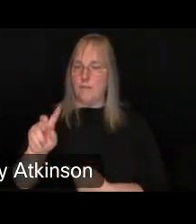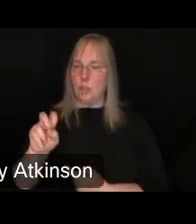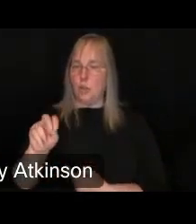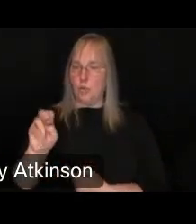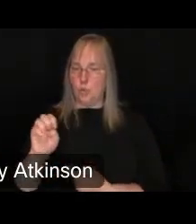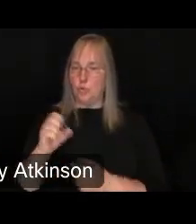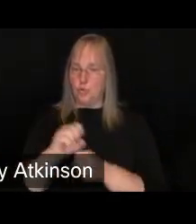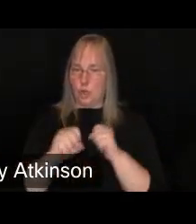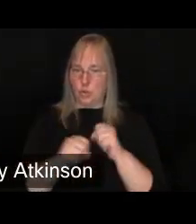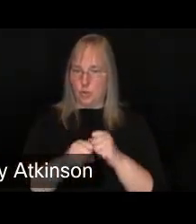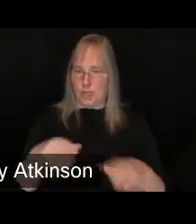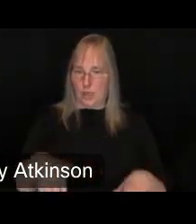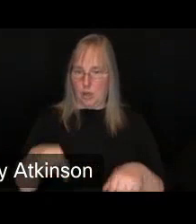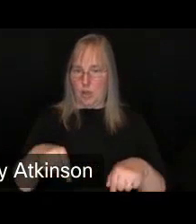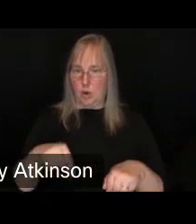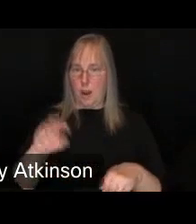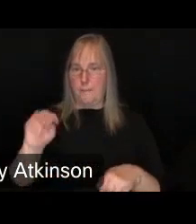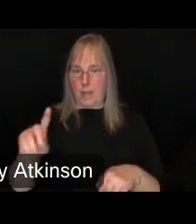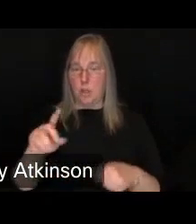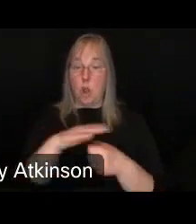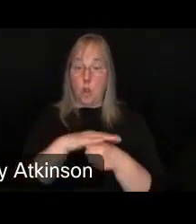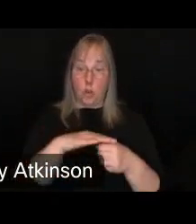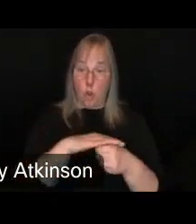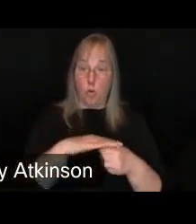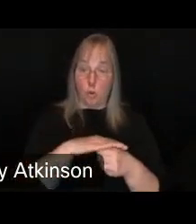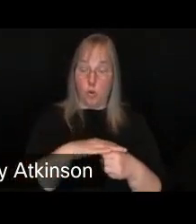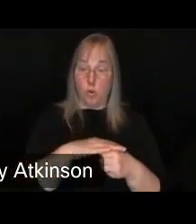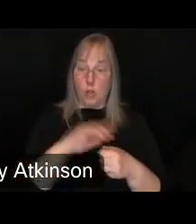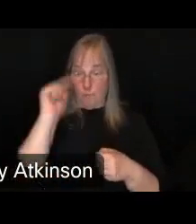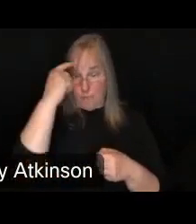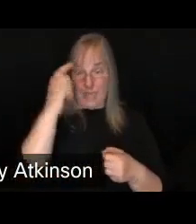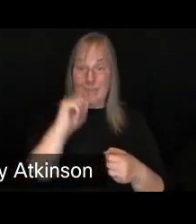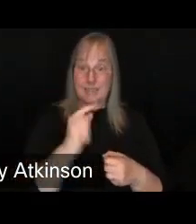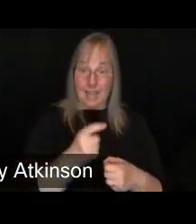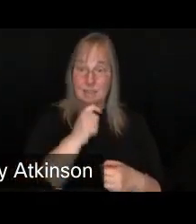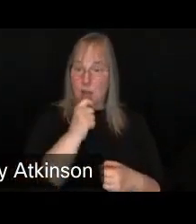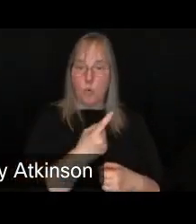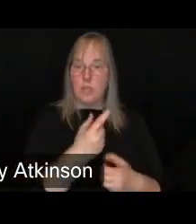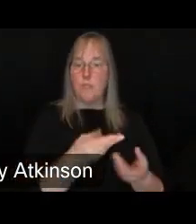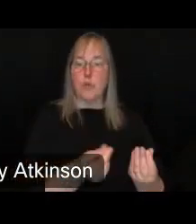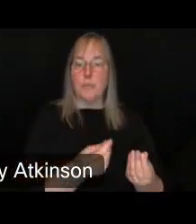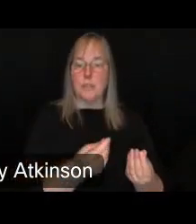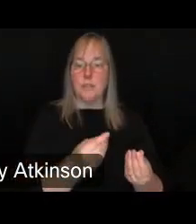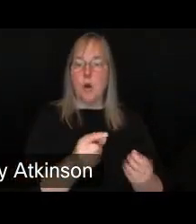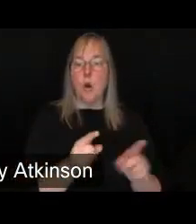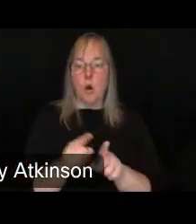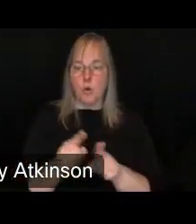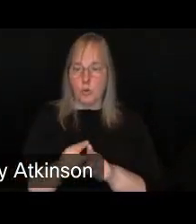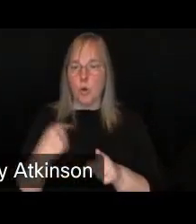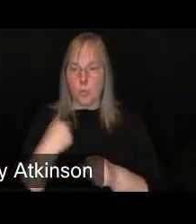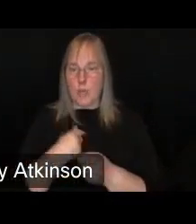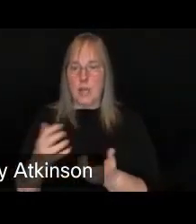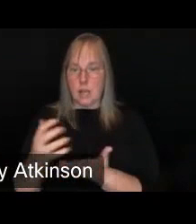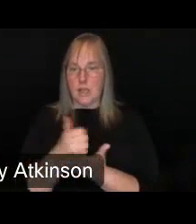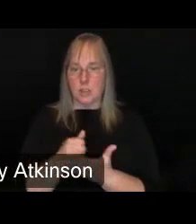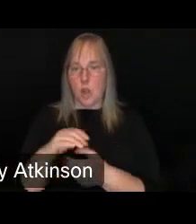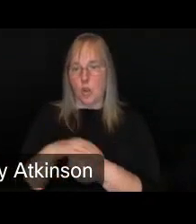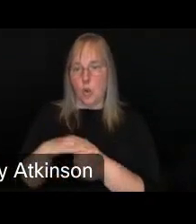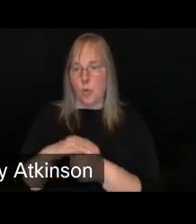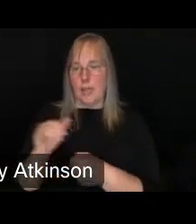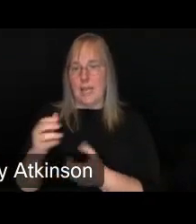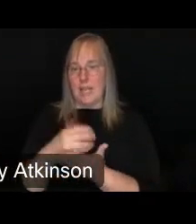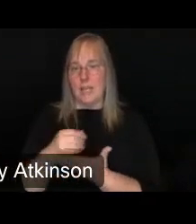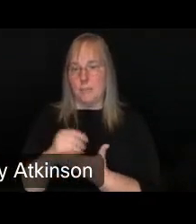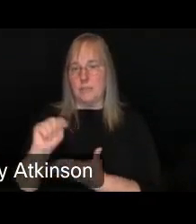where local government tax not only properties, but also collect local income taxes there, which is